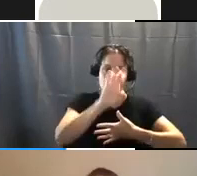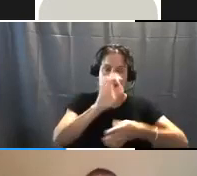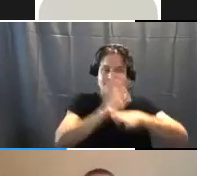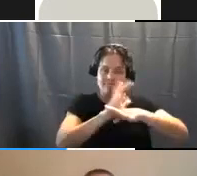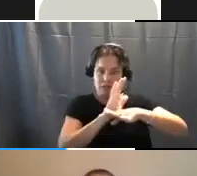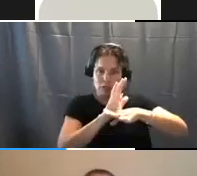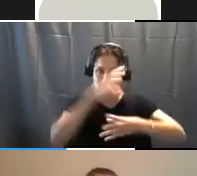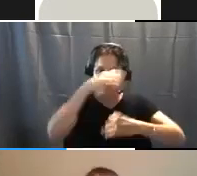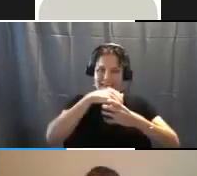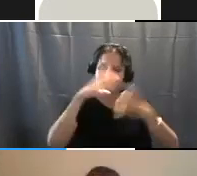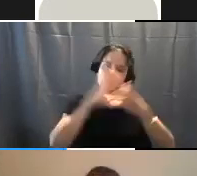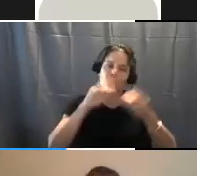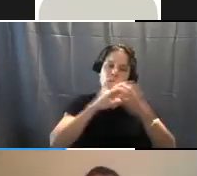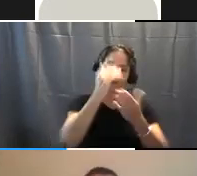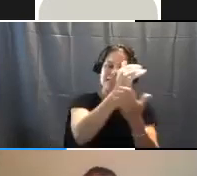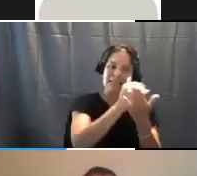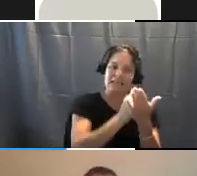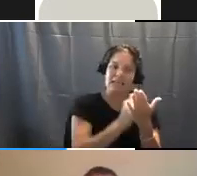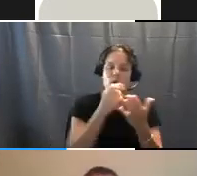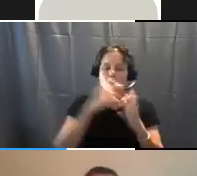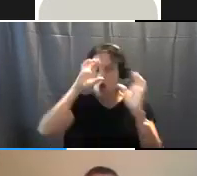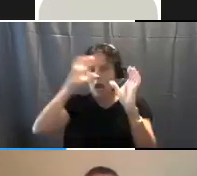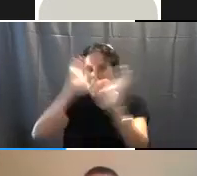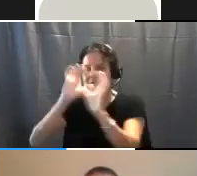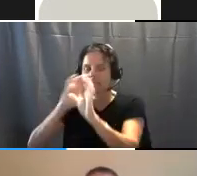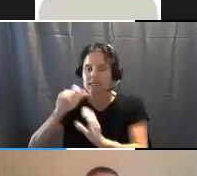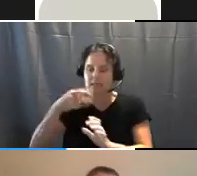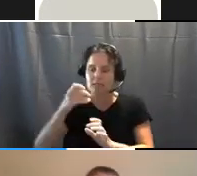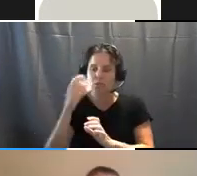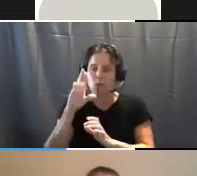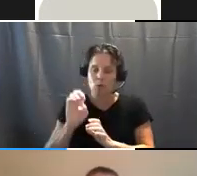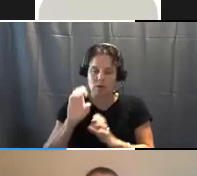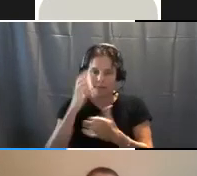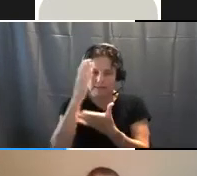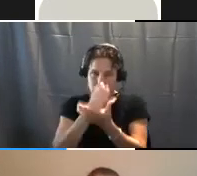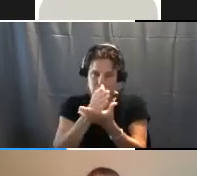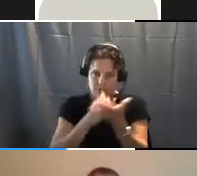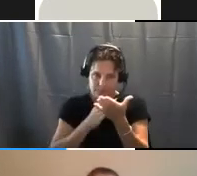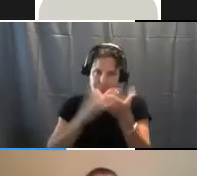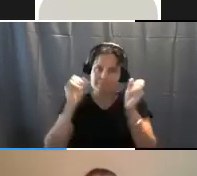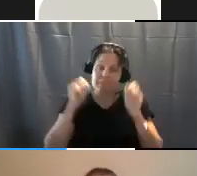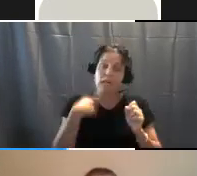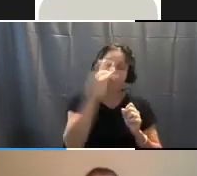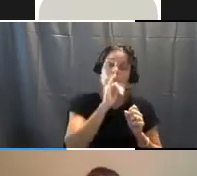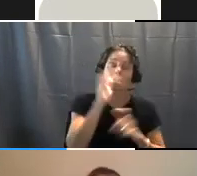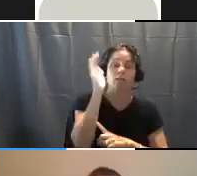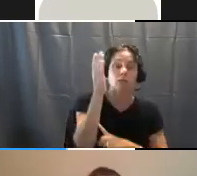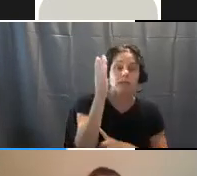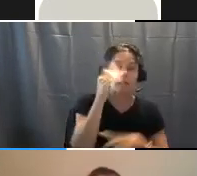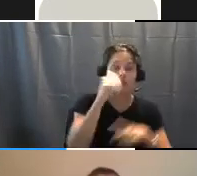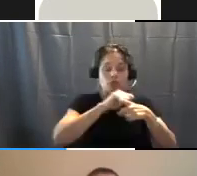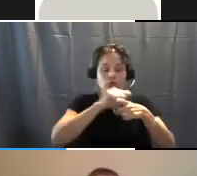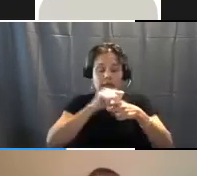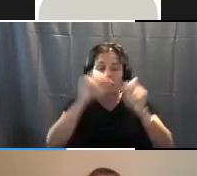list or explore section while you're streaming. You can structure the live like a presentation or a training from one